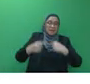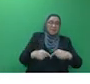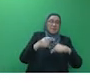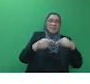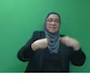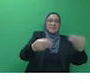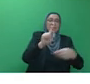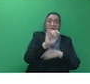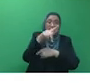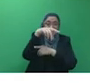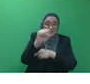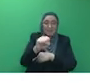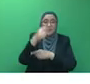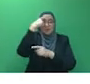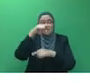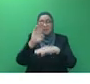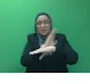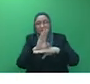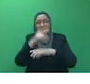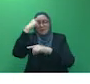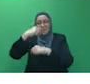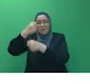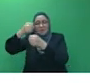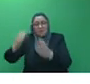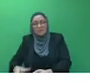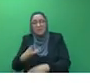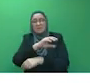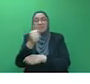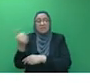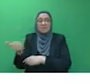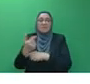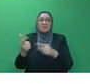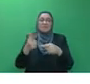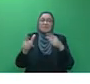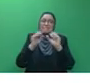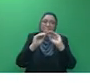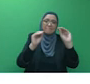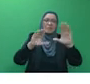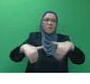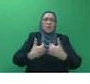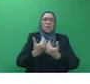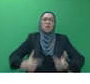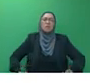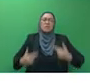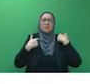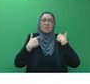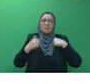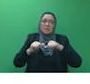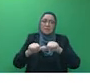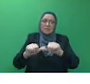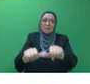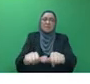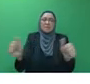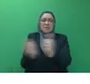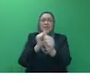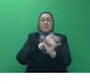uh does adaptability how to survive this any last words from from you um um